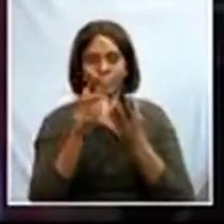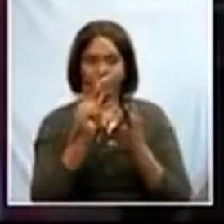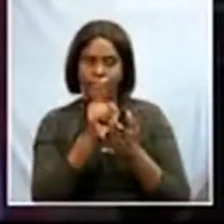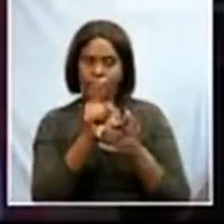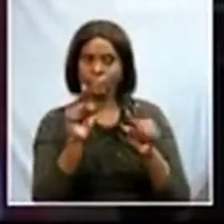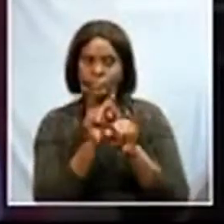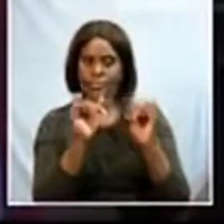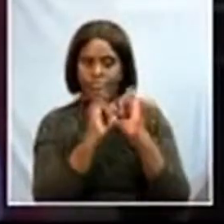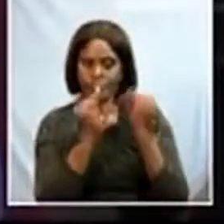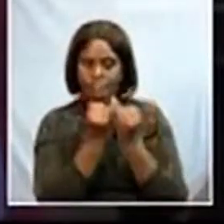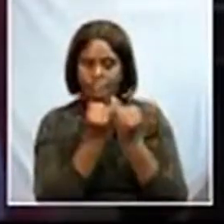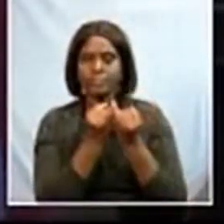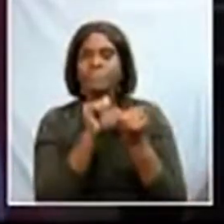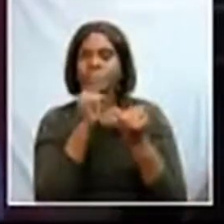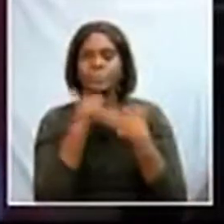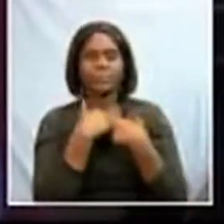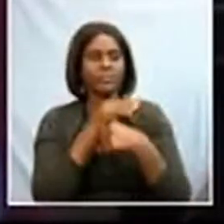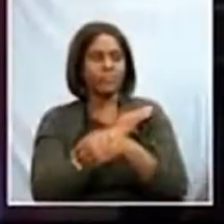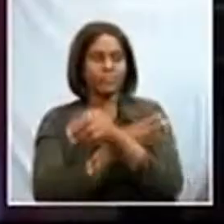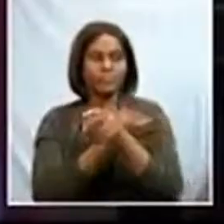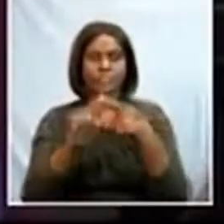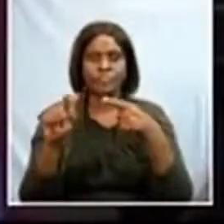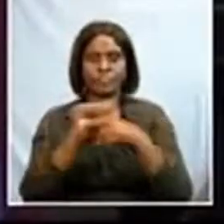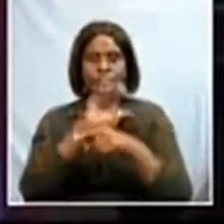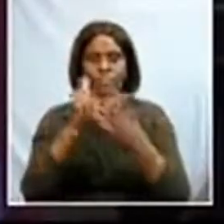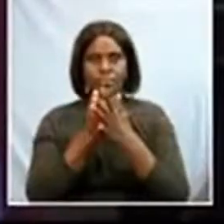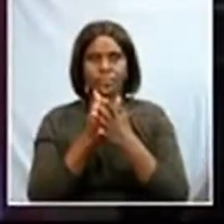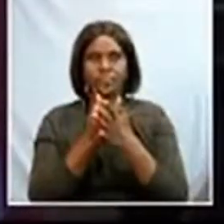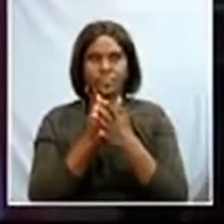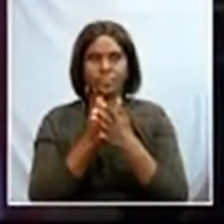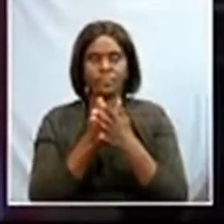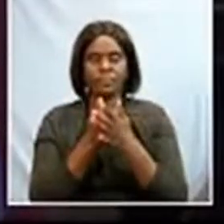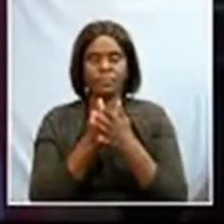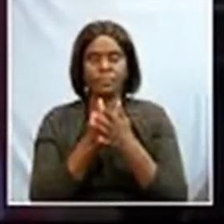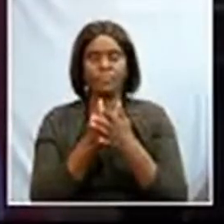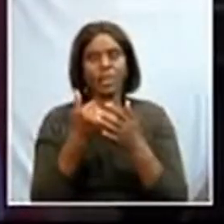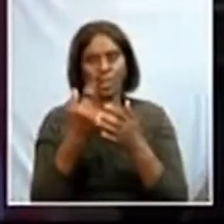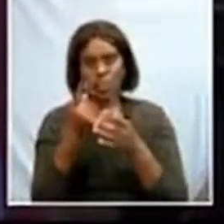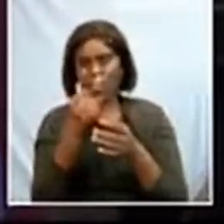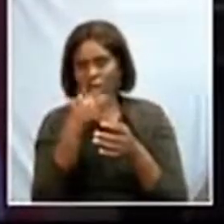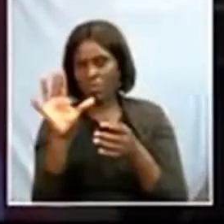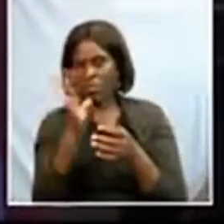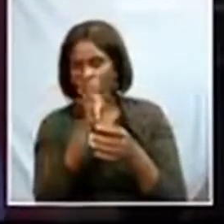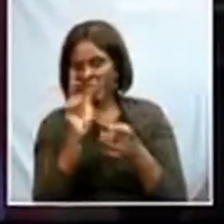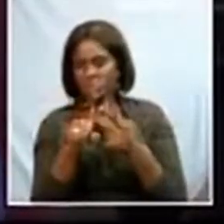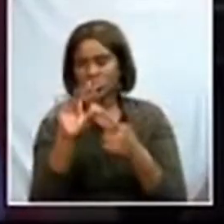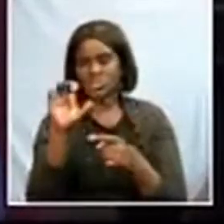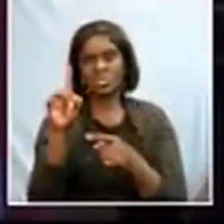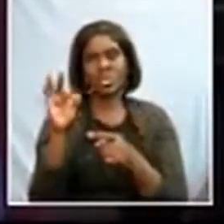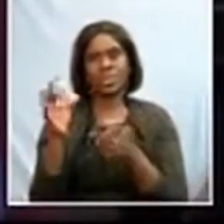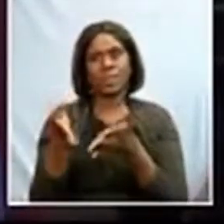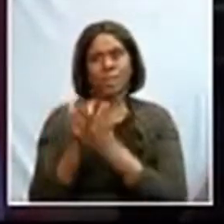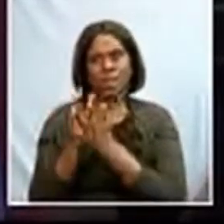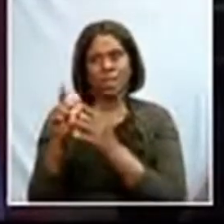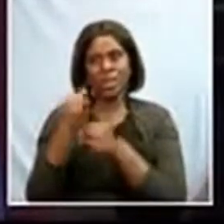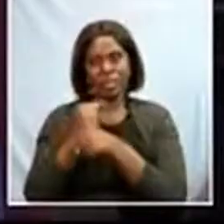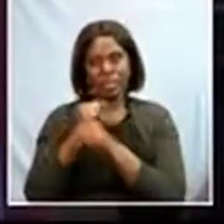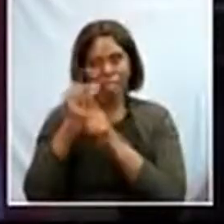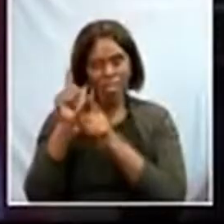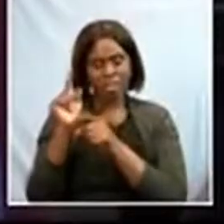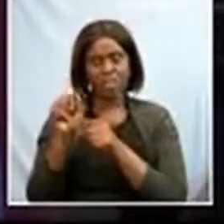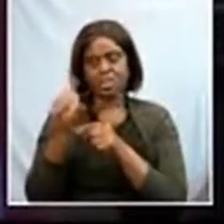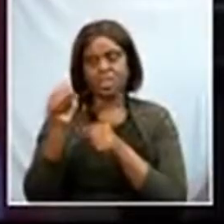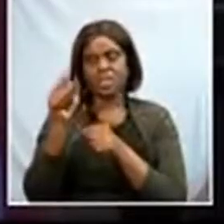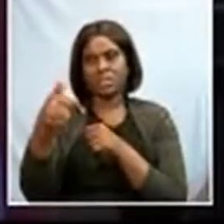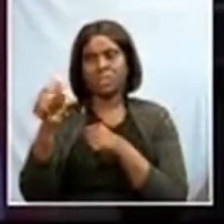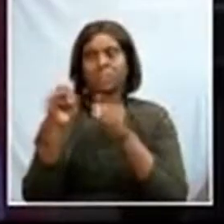this institution never had the capacity to train all those And others. you had the audacity to go back to CDFC to make a decision, you